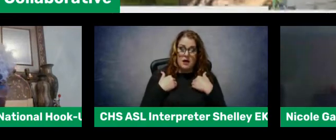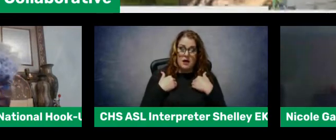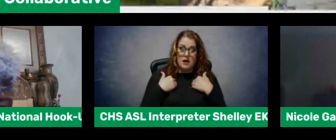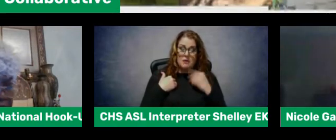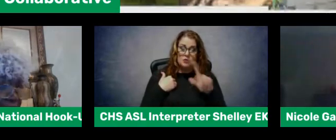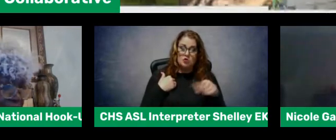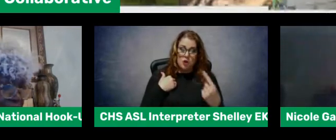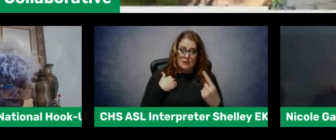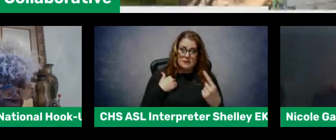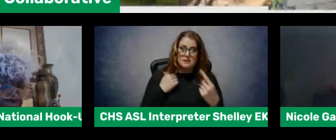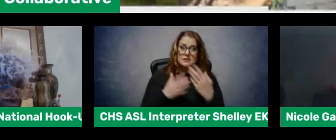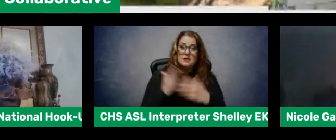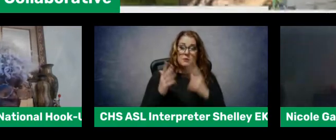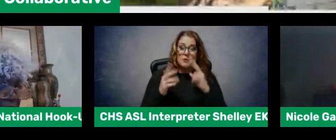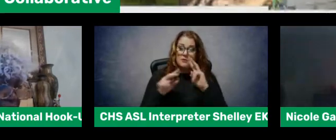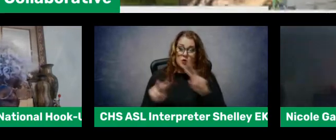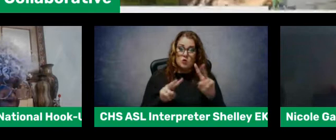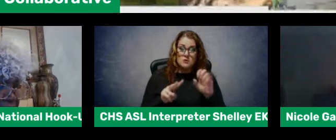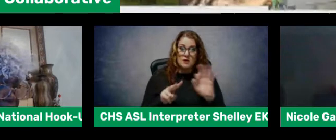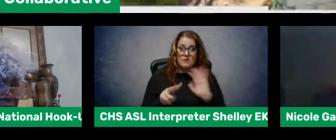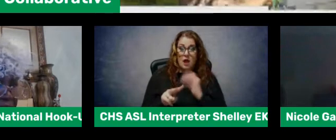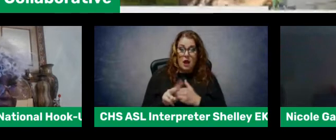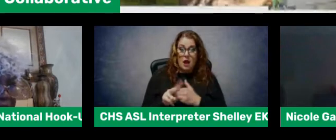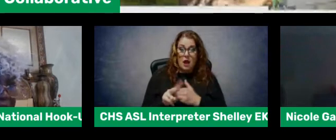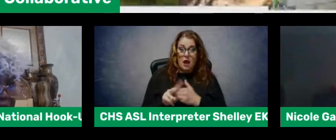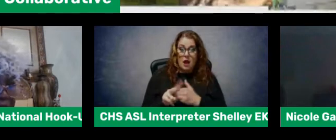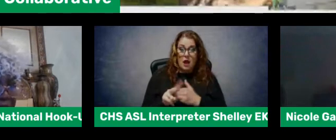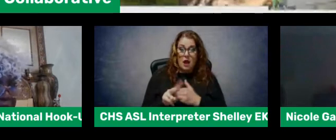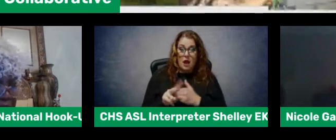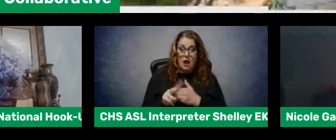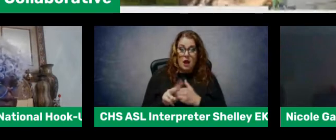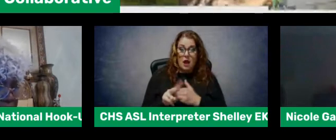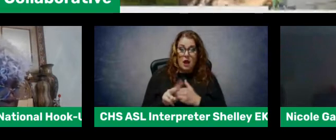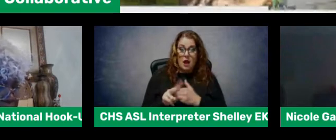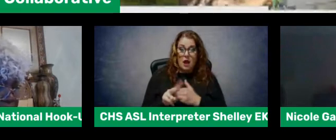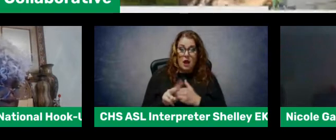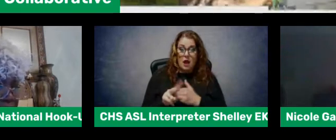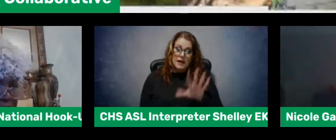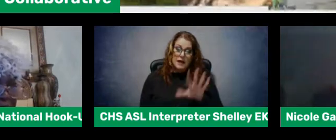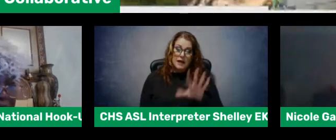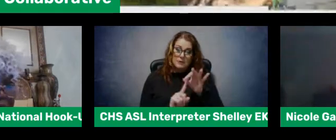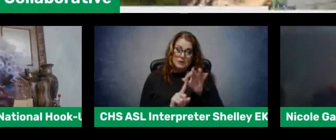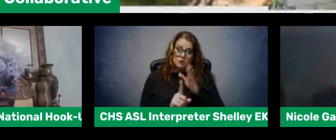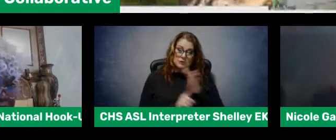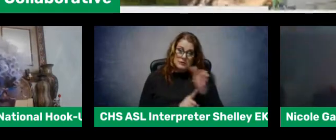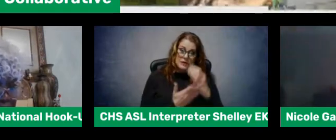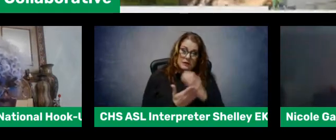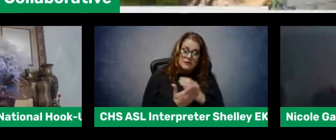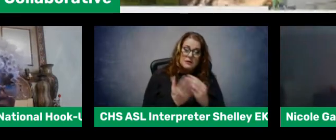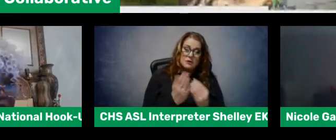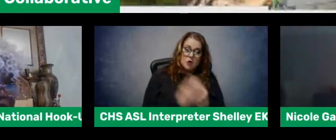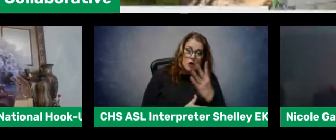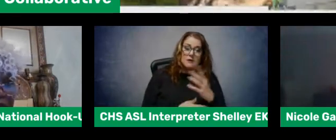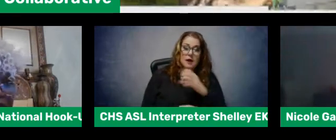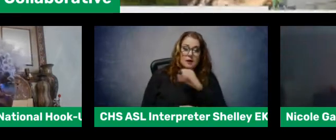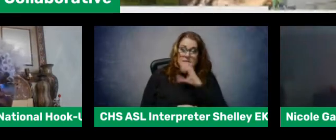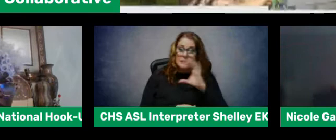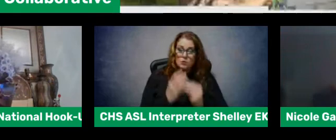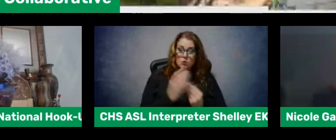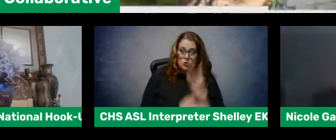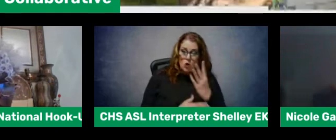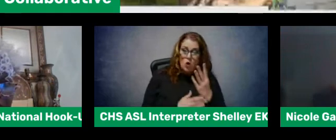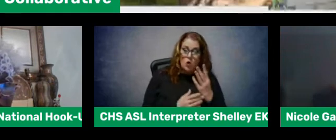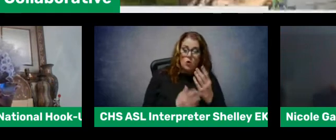just some views of our garden, what they look like, our specialty quartz garden, our seniors will grow garden. And we can go to the